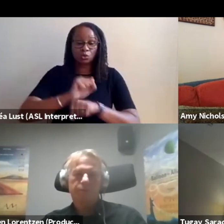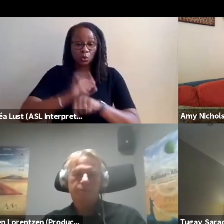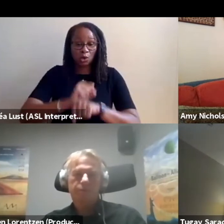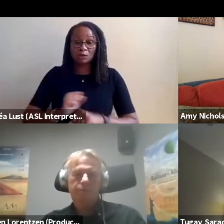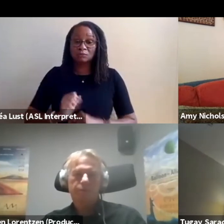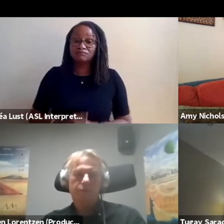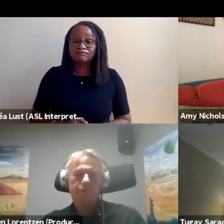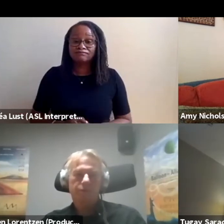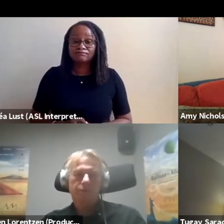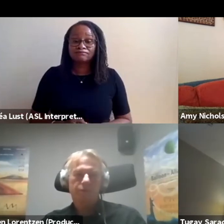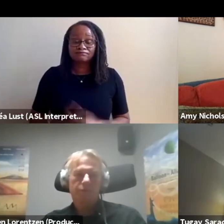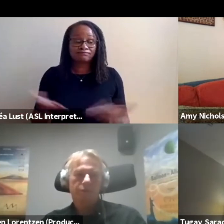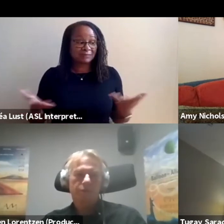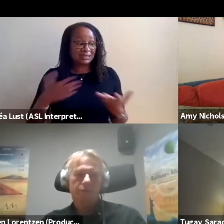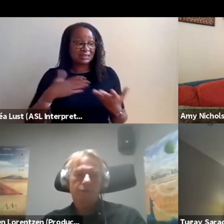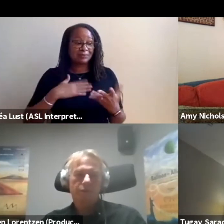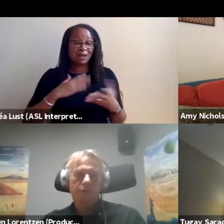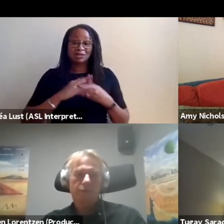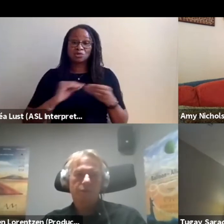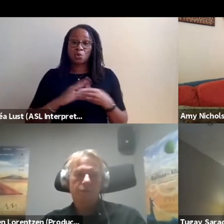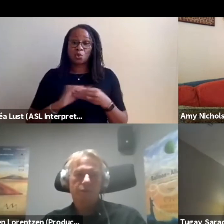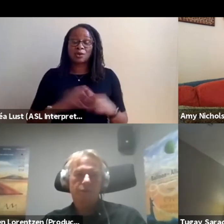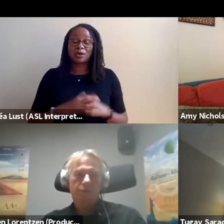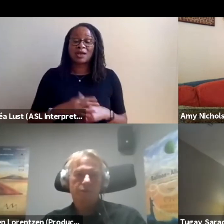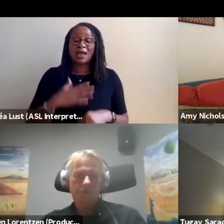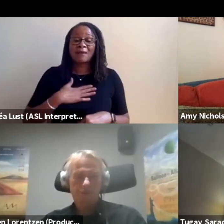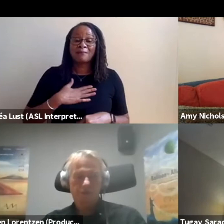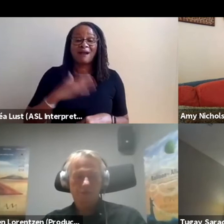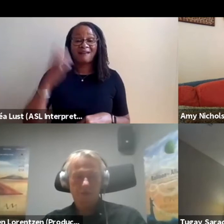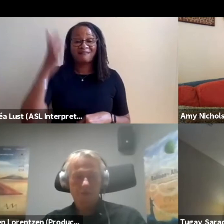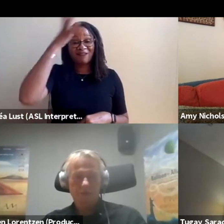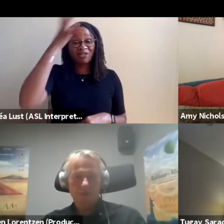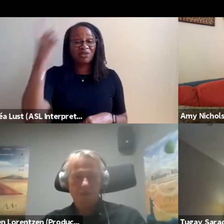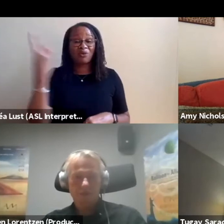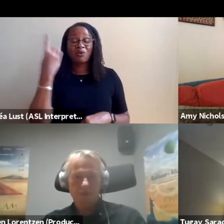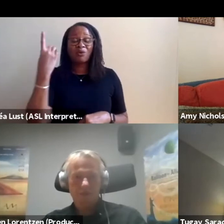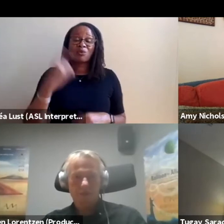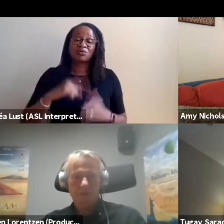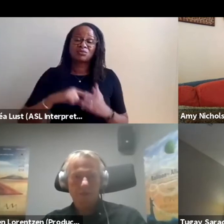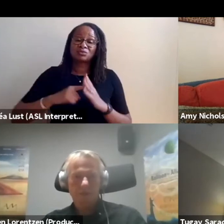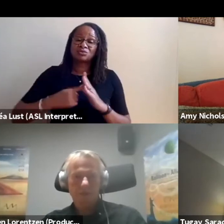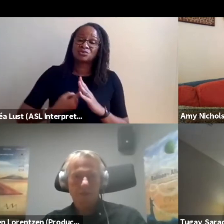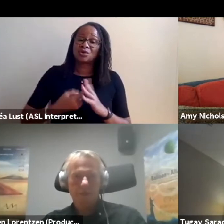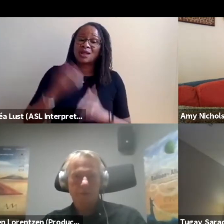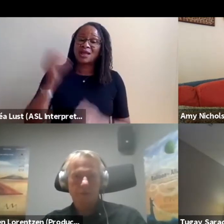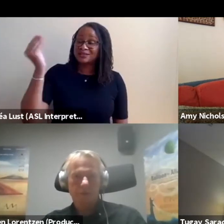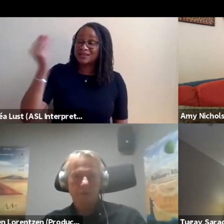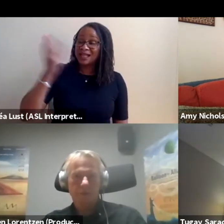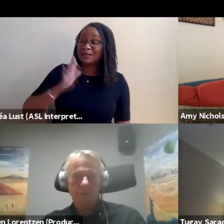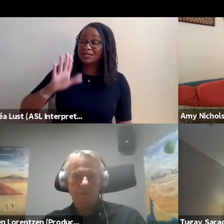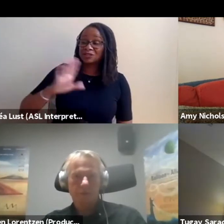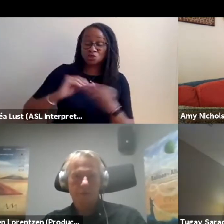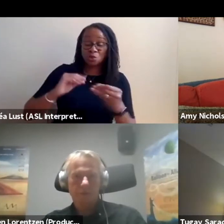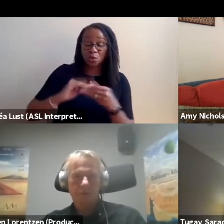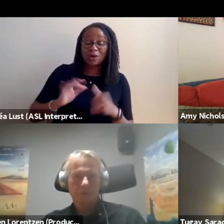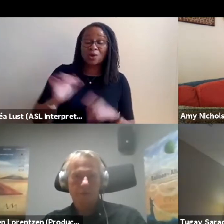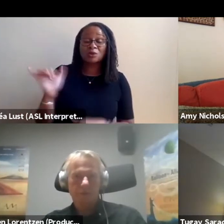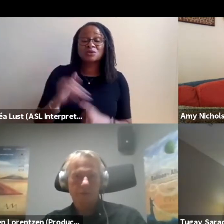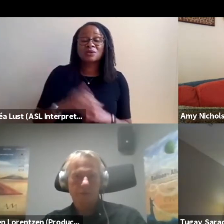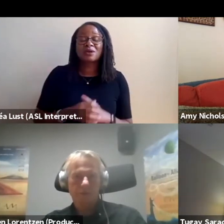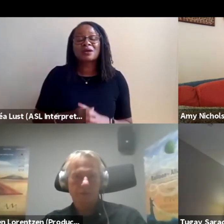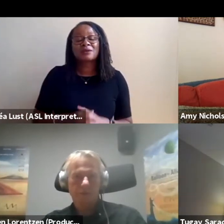so this is my story. And my father also started telling me his story. He said, you know what,